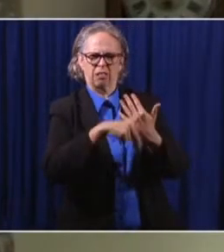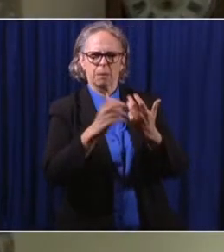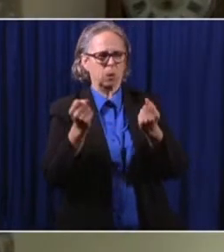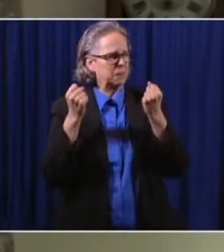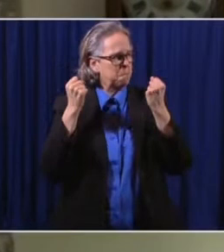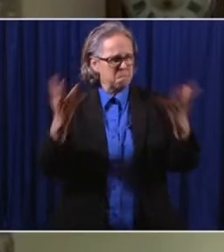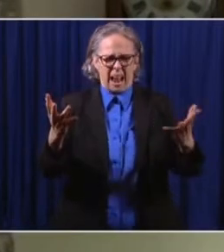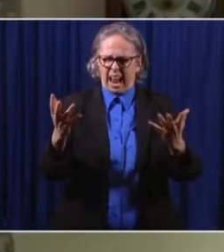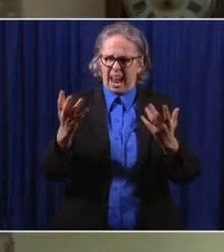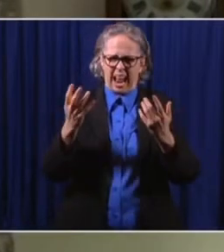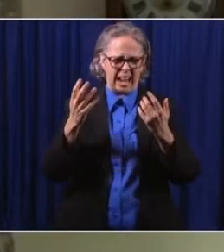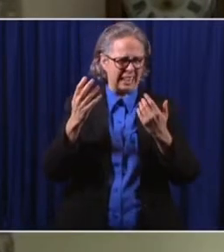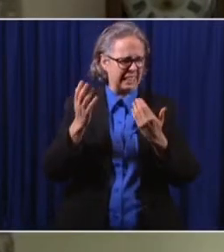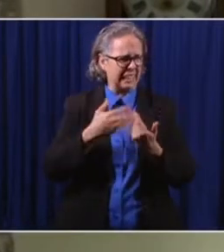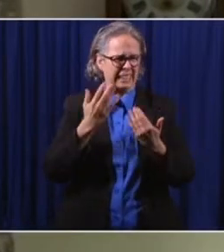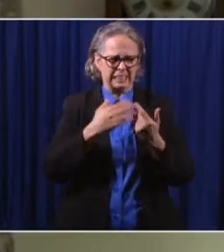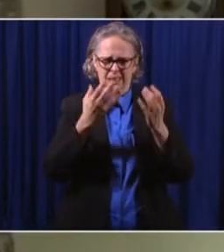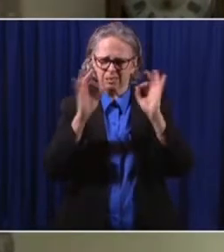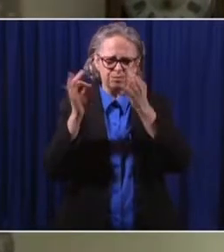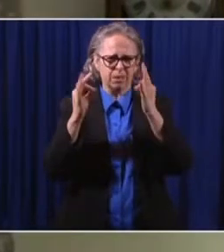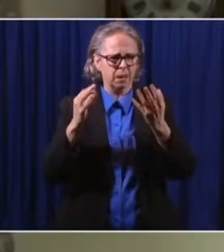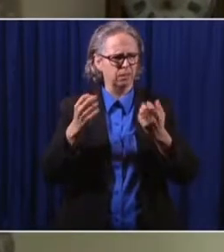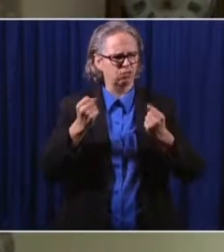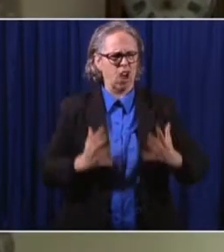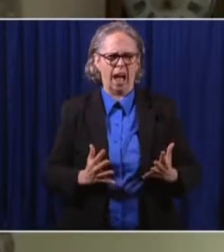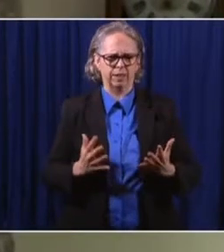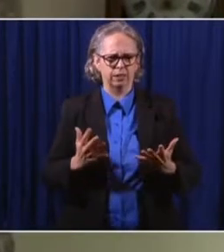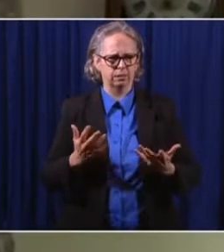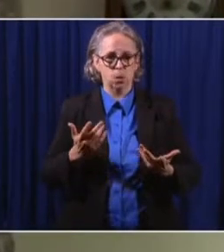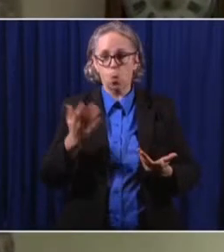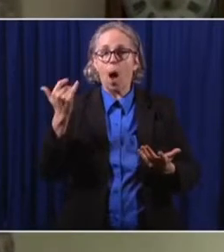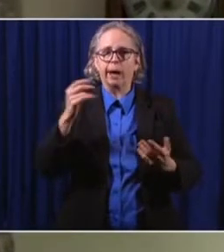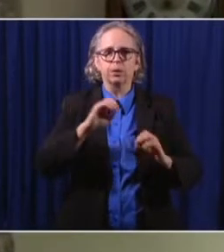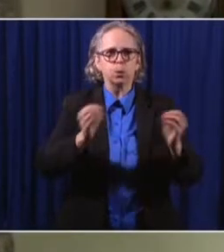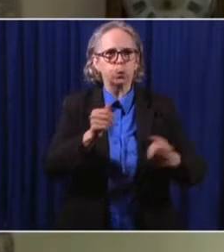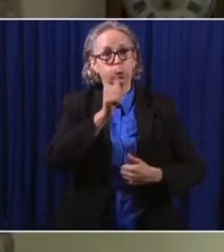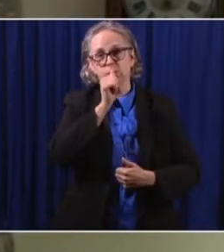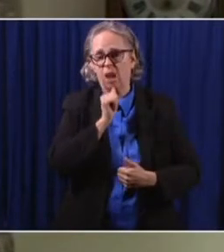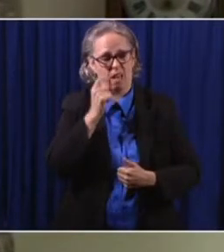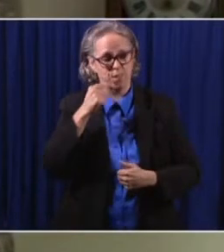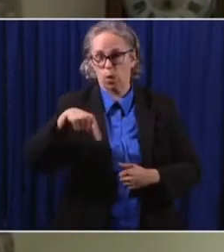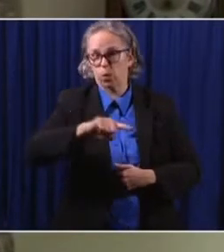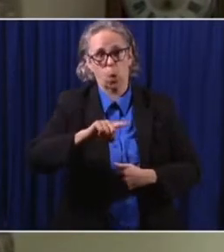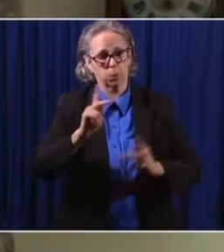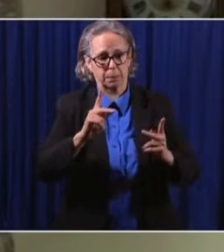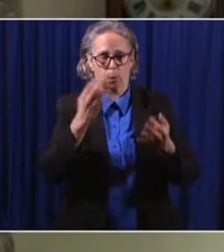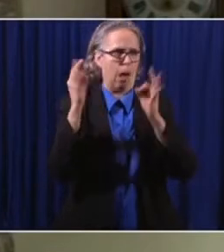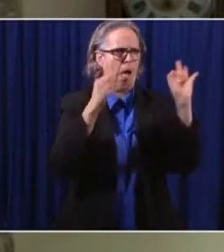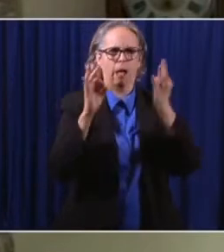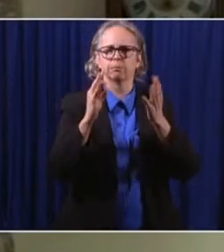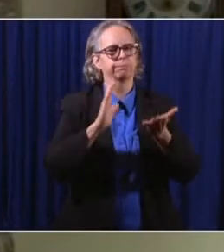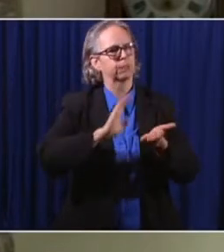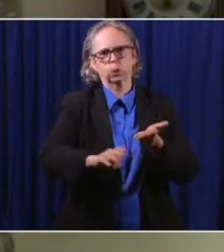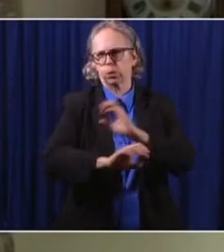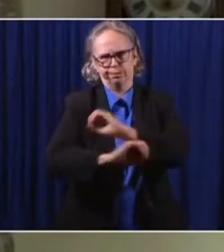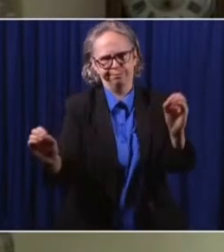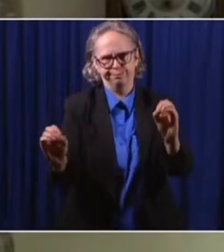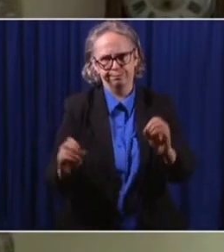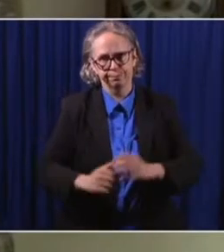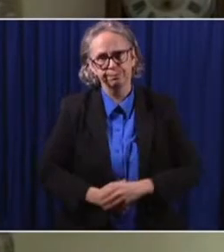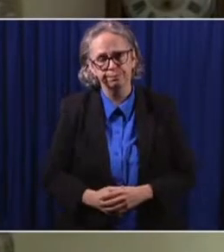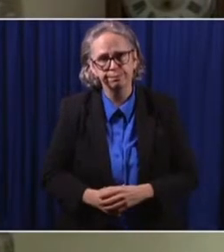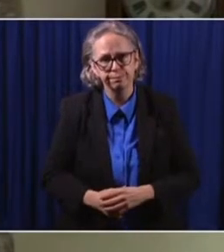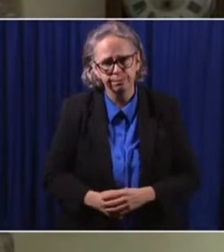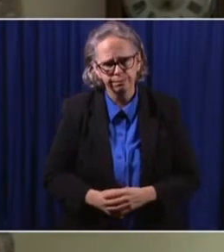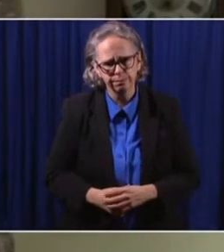for distracted driving. And finally, one of the things that is not done, we've worked with